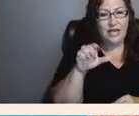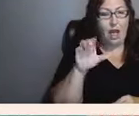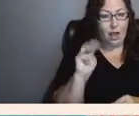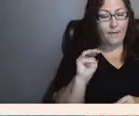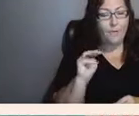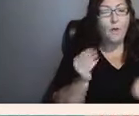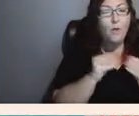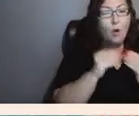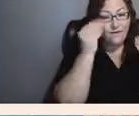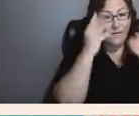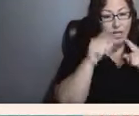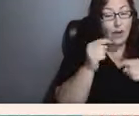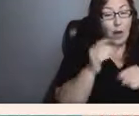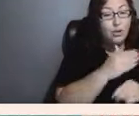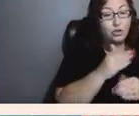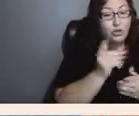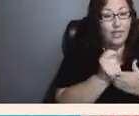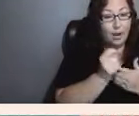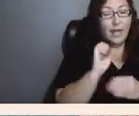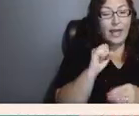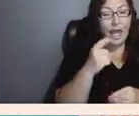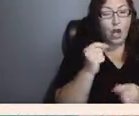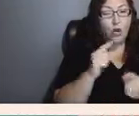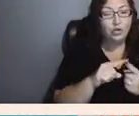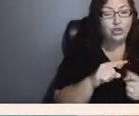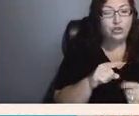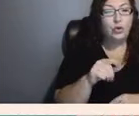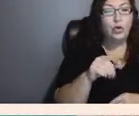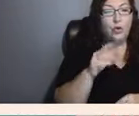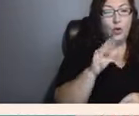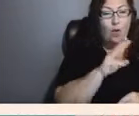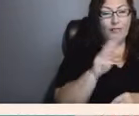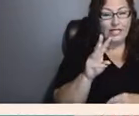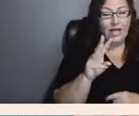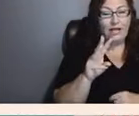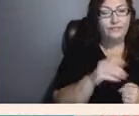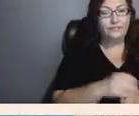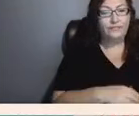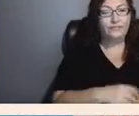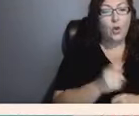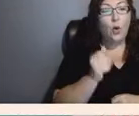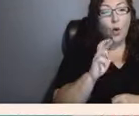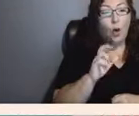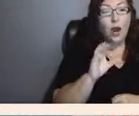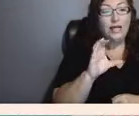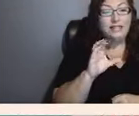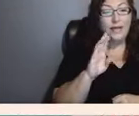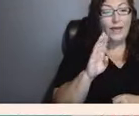music therapy, you can go to the AMTA website or CBMT